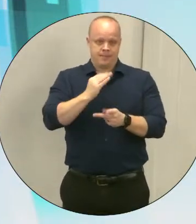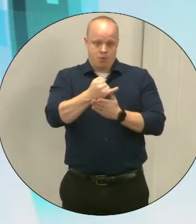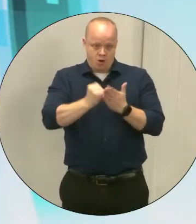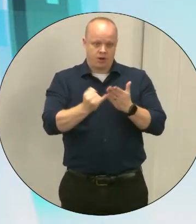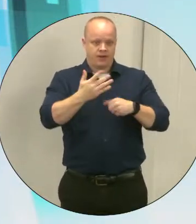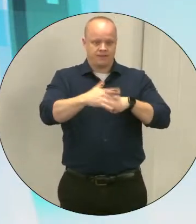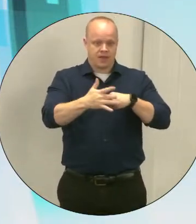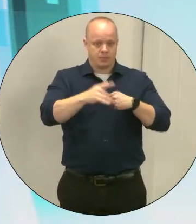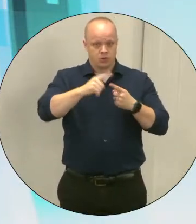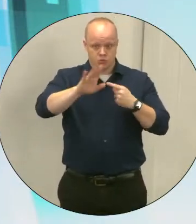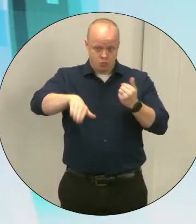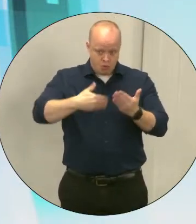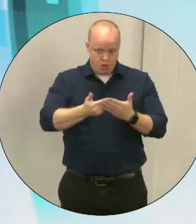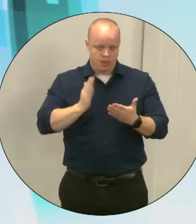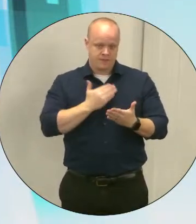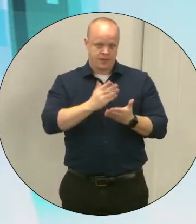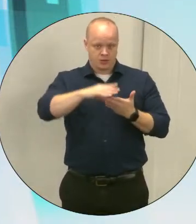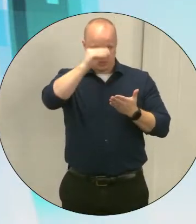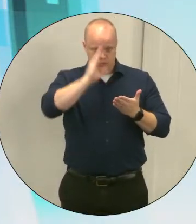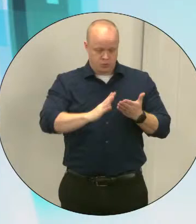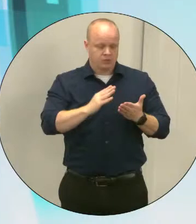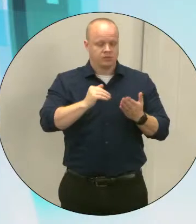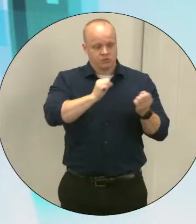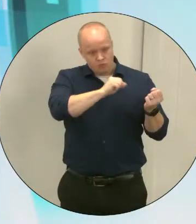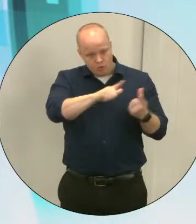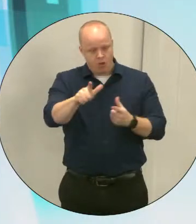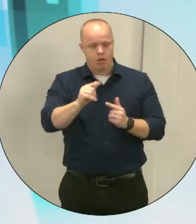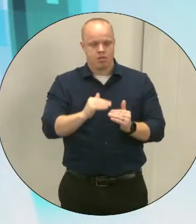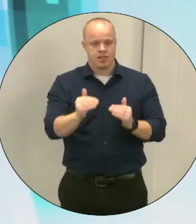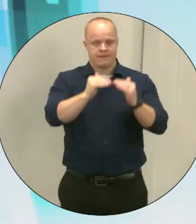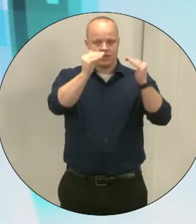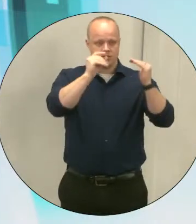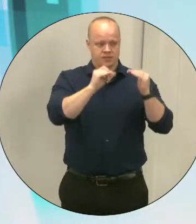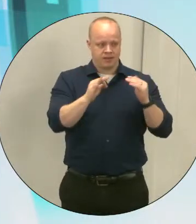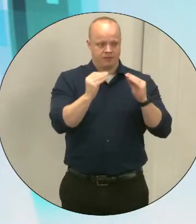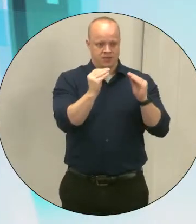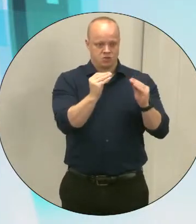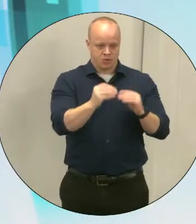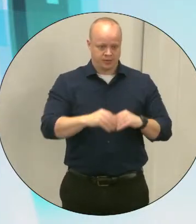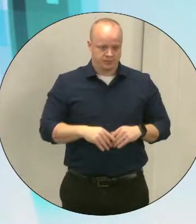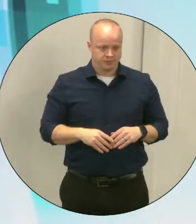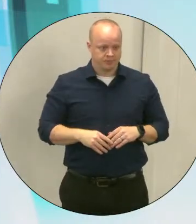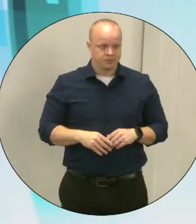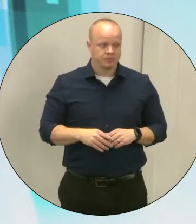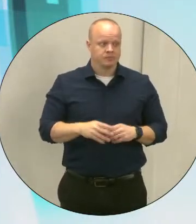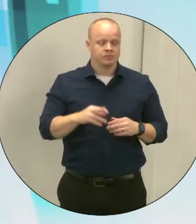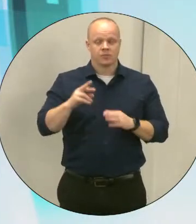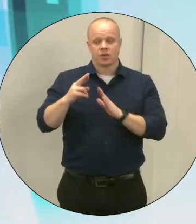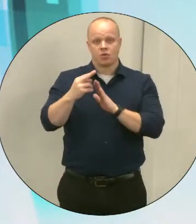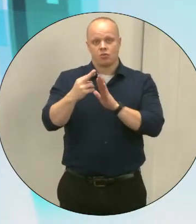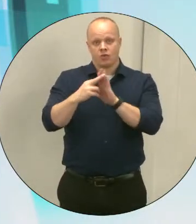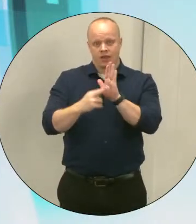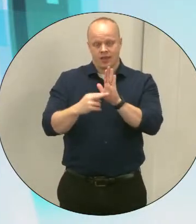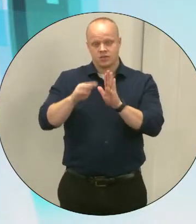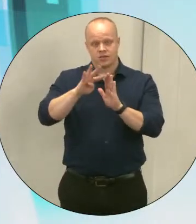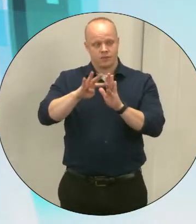available to all our students at all levels of instruction. Regulation